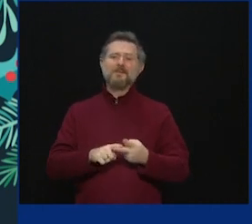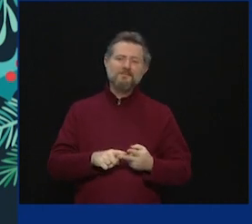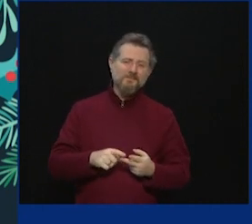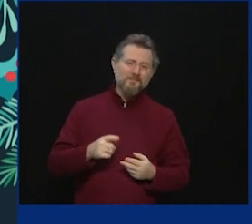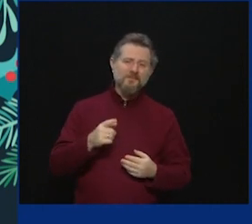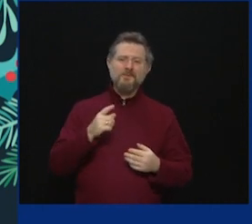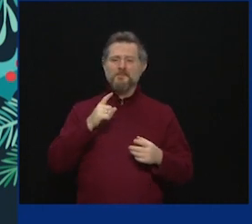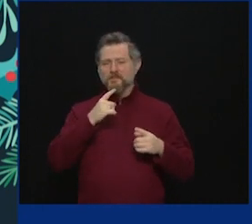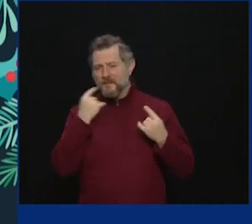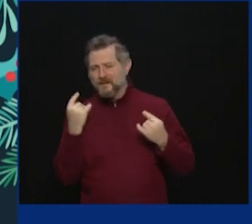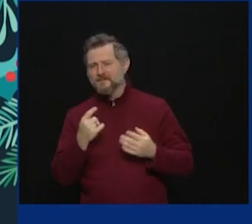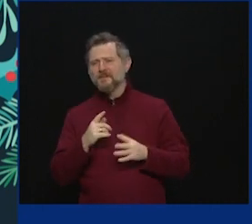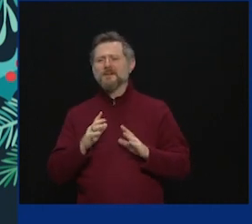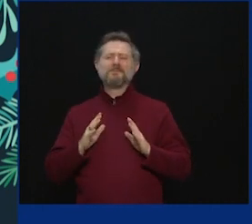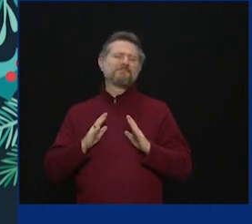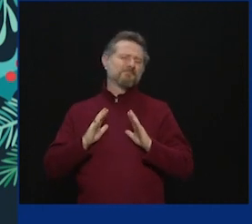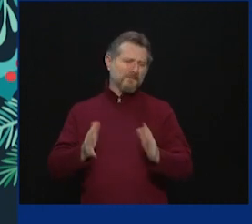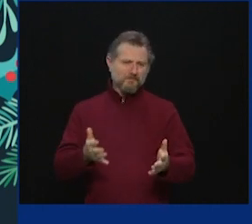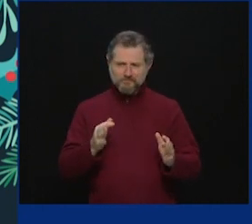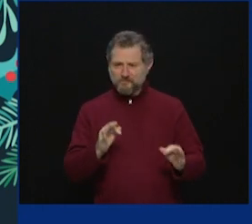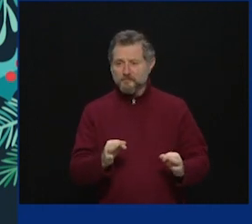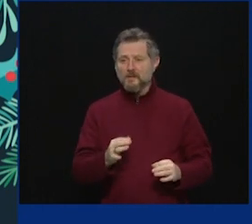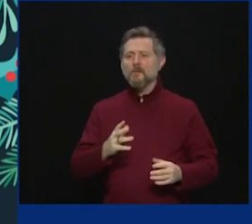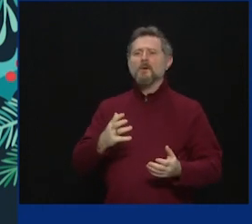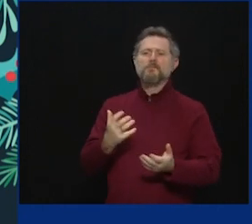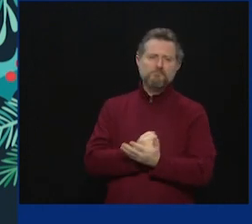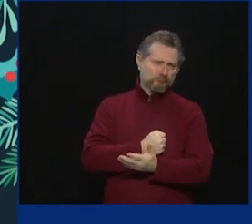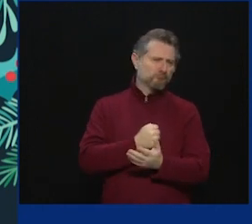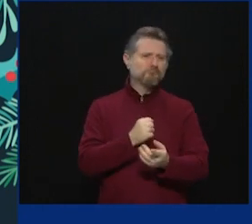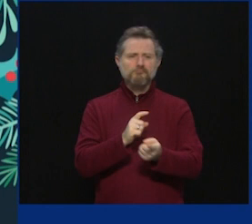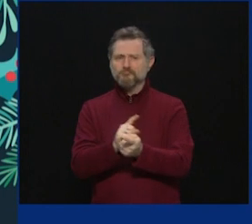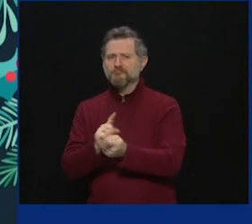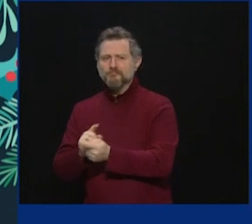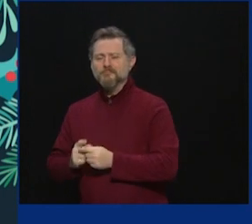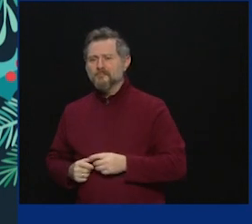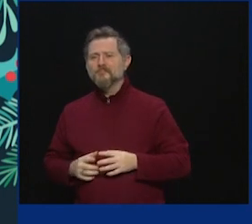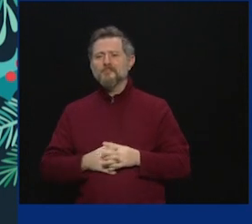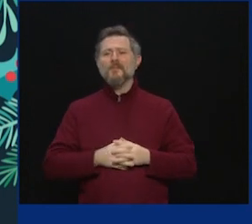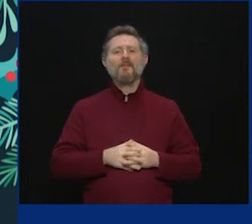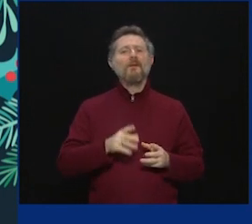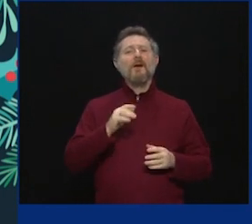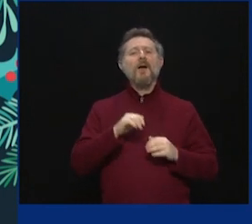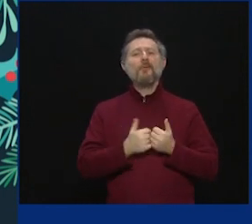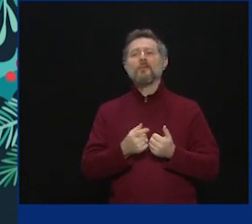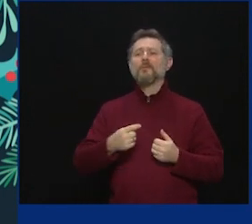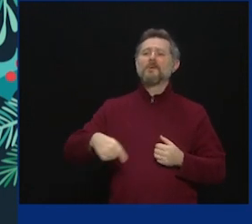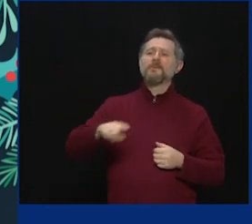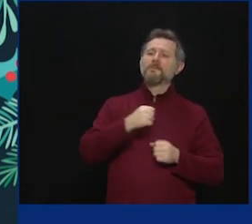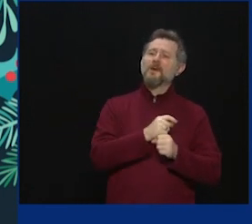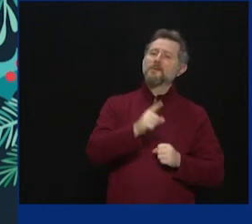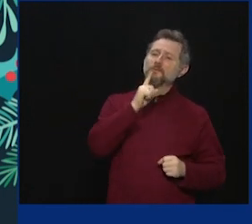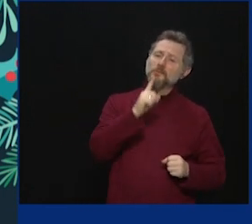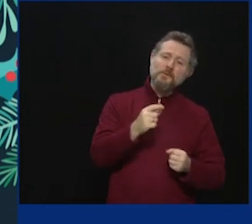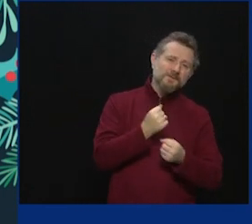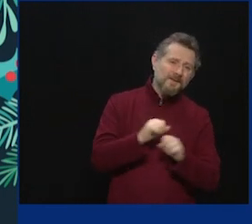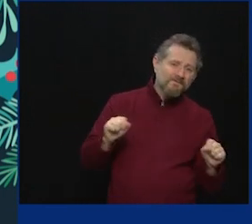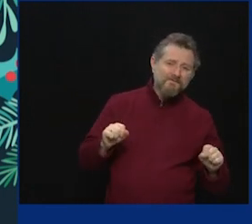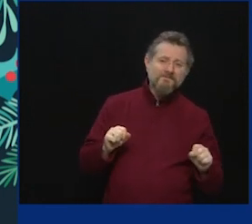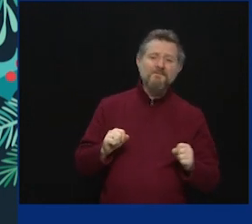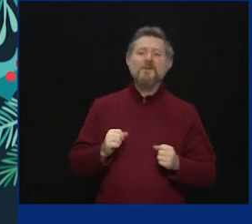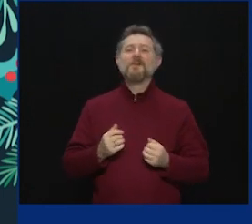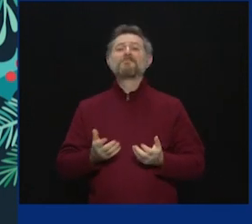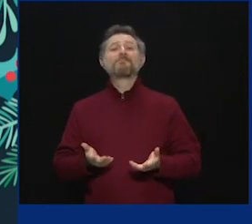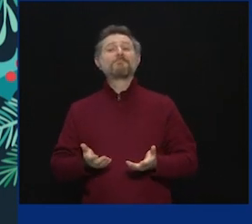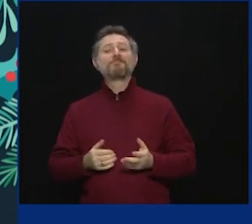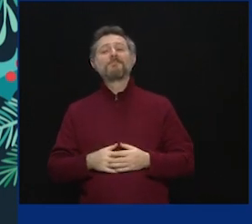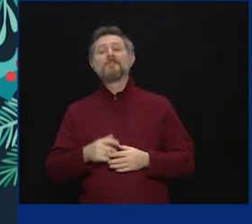You should be fine. Embrace your family, love them. But let's just talk about how we can keep people safe. Just don't put your